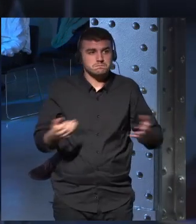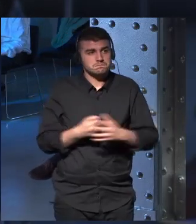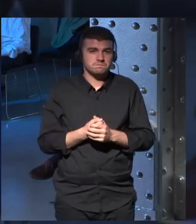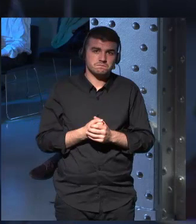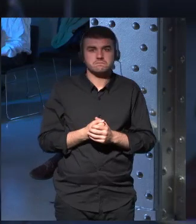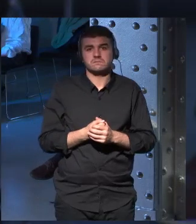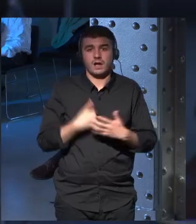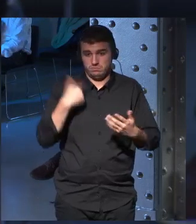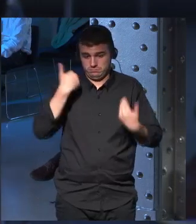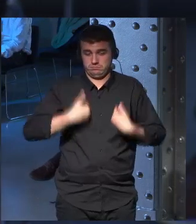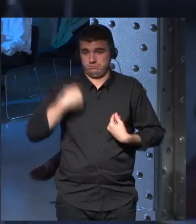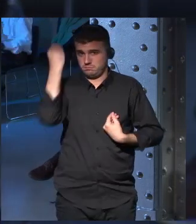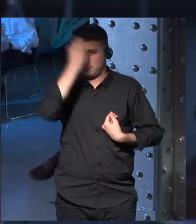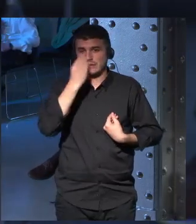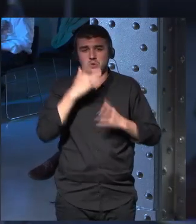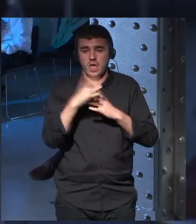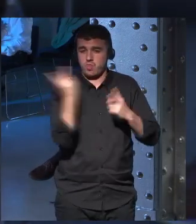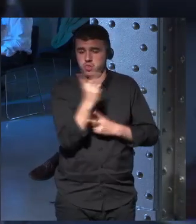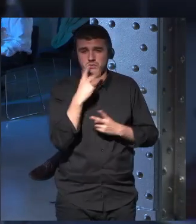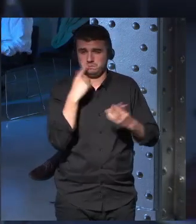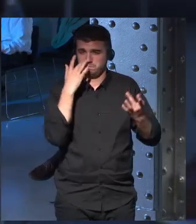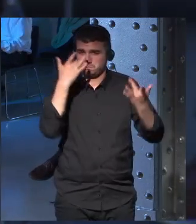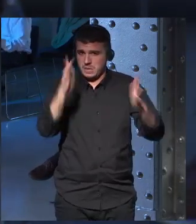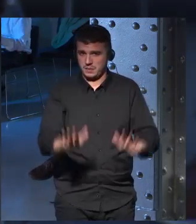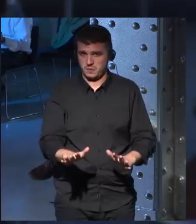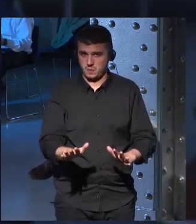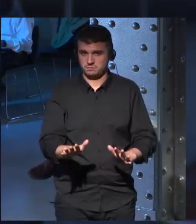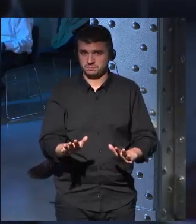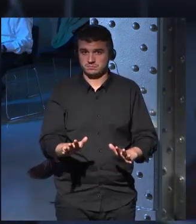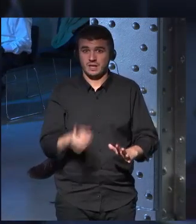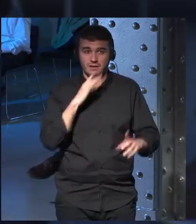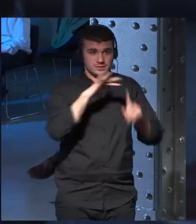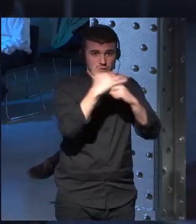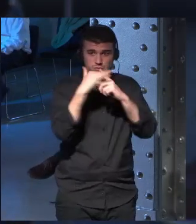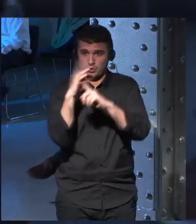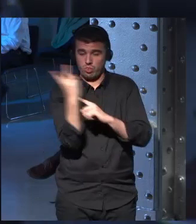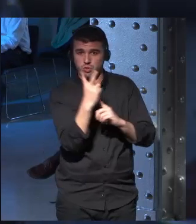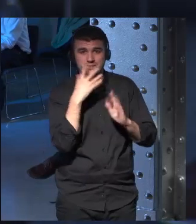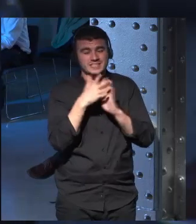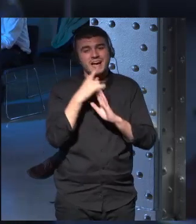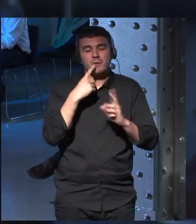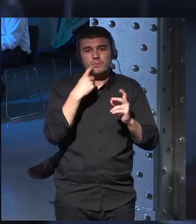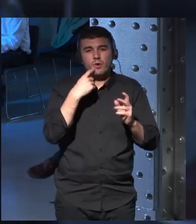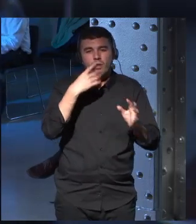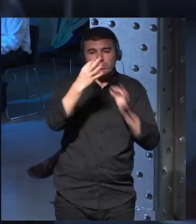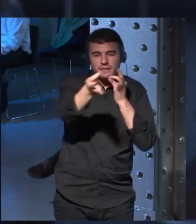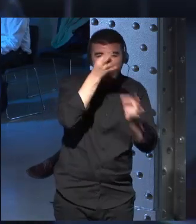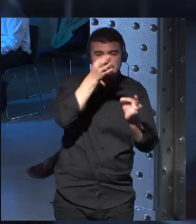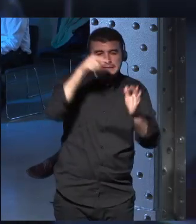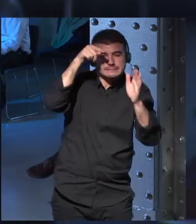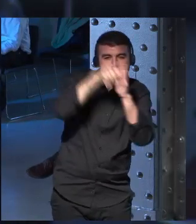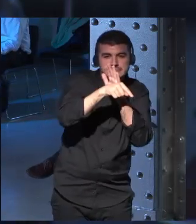indeed alike. In both cases, it's hard to specify to whom one's discourse is